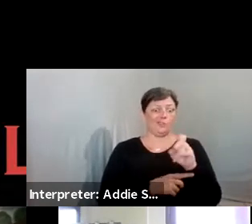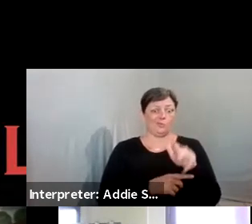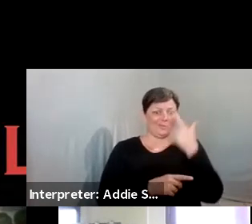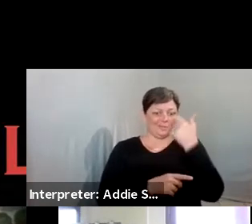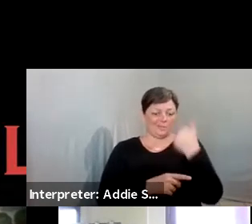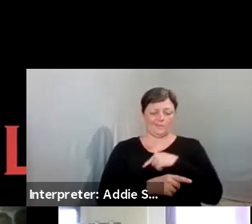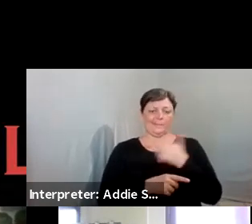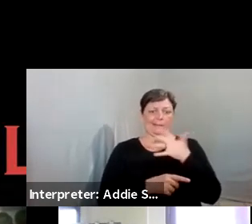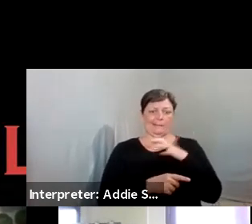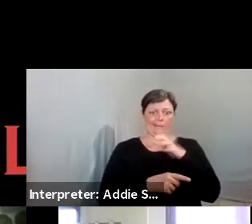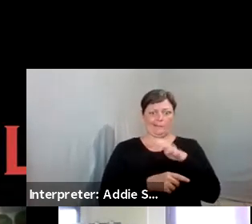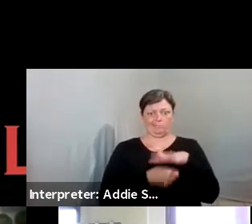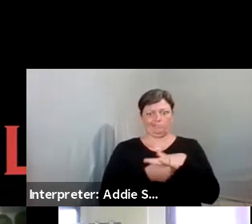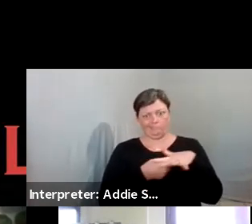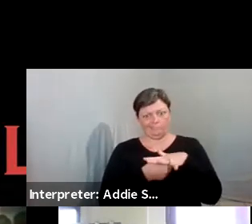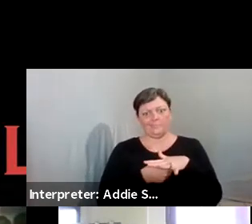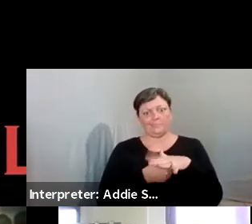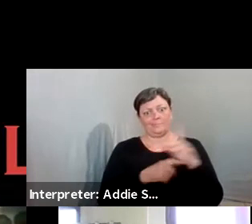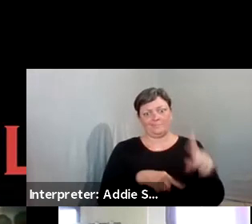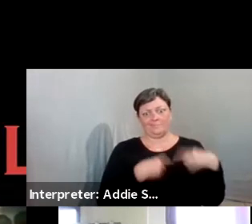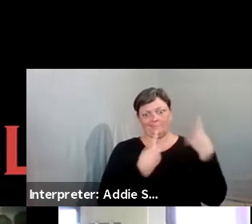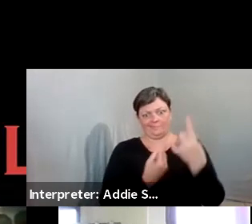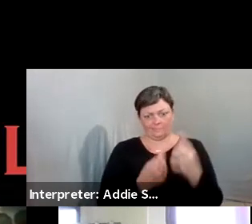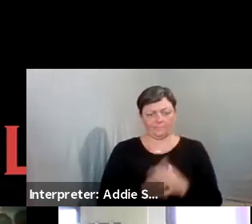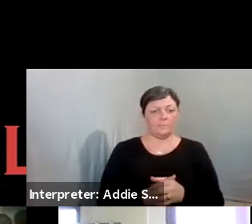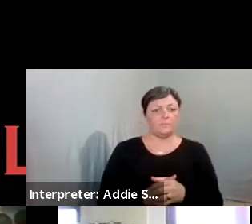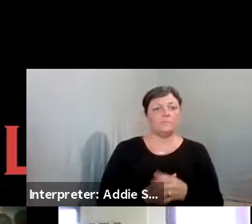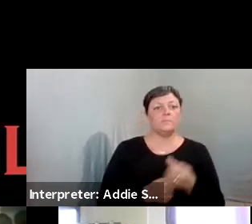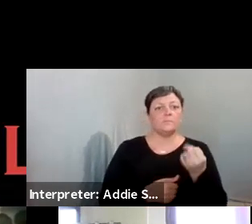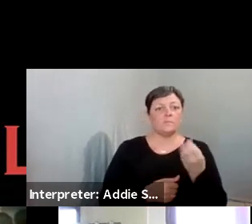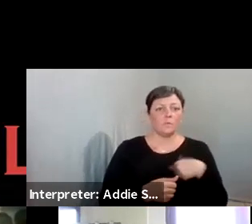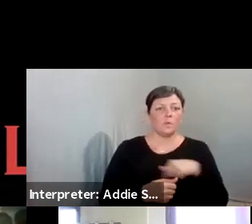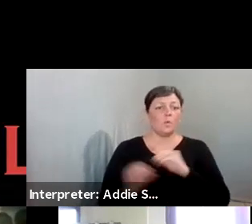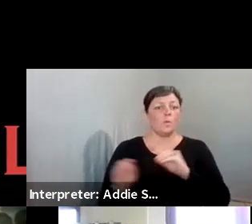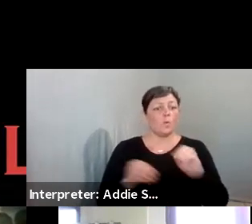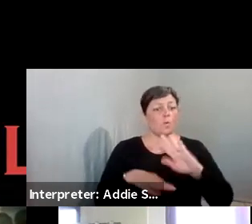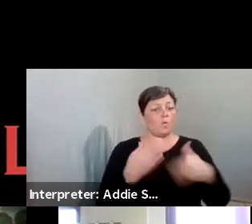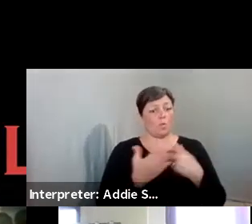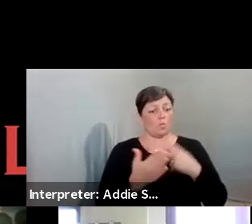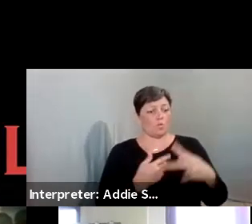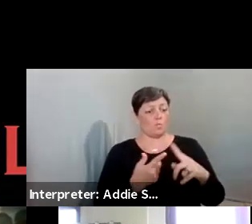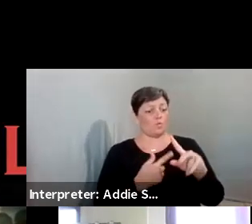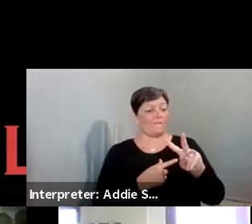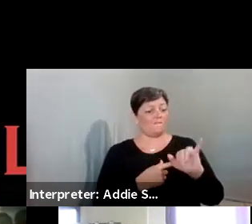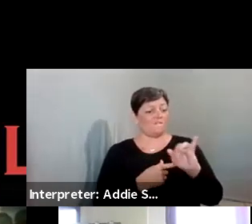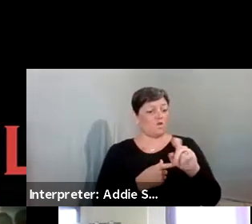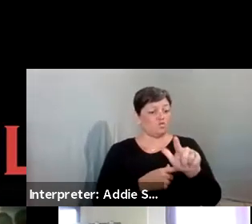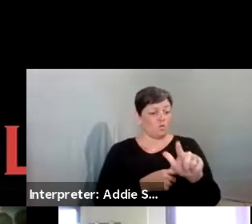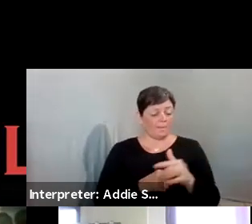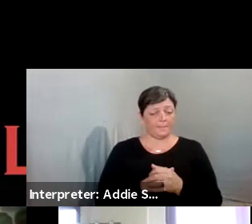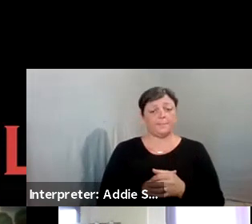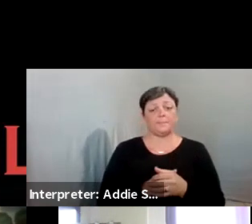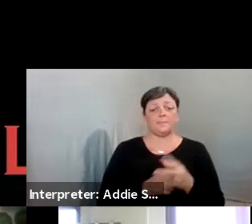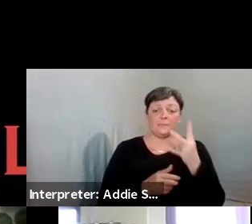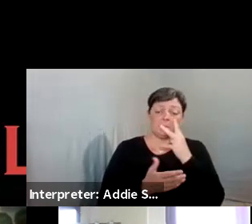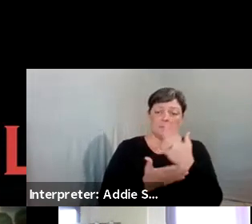hotspot, from early on. And so we have moved all of our programs to virtual and seen some